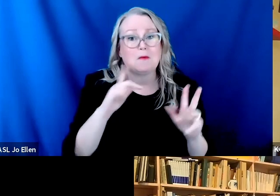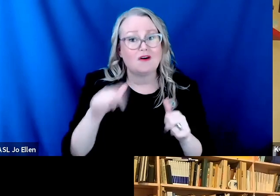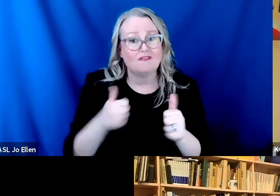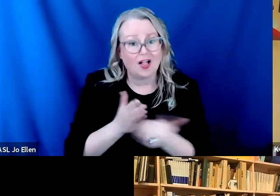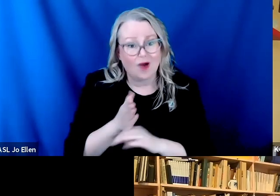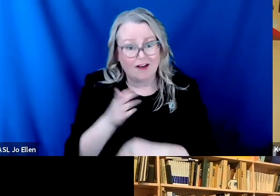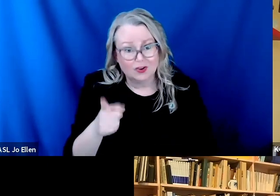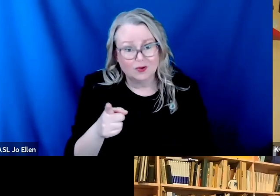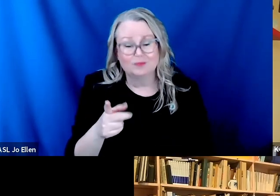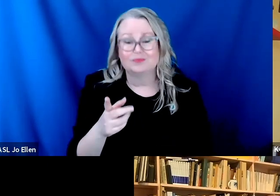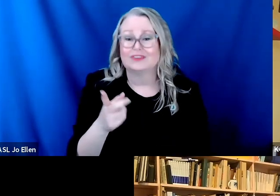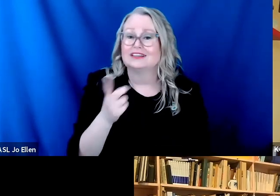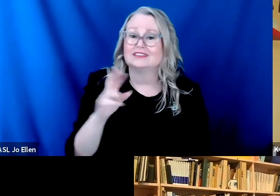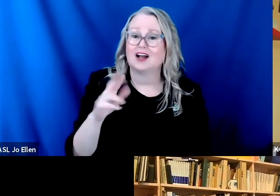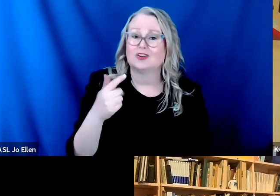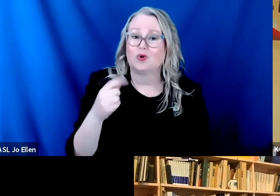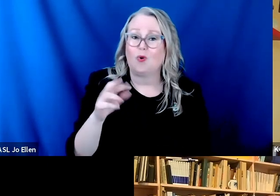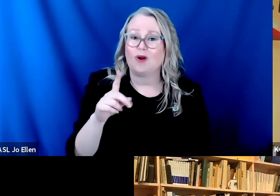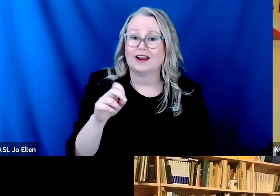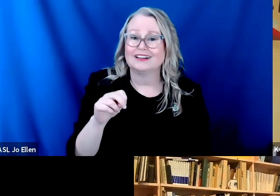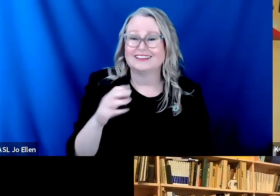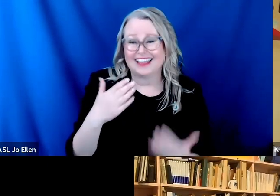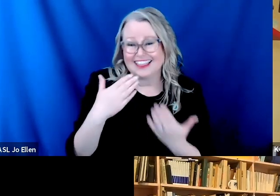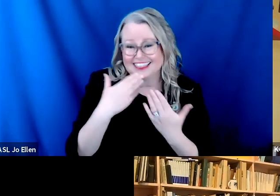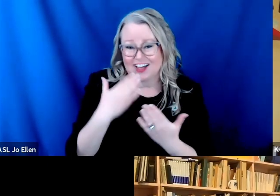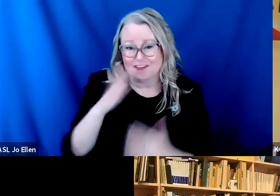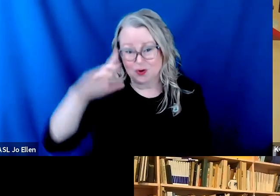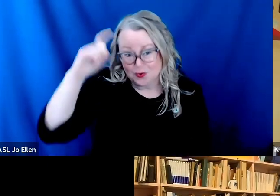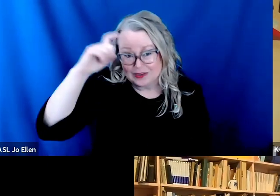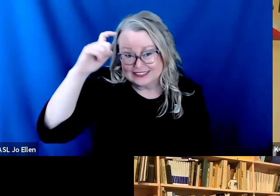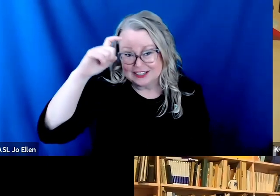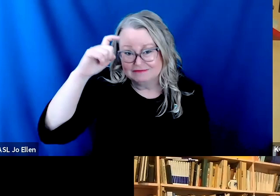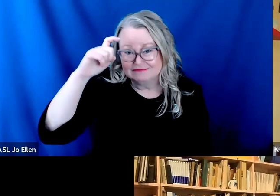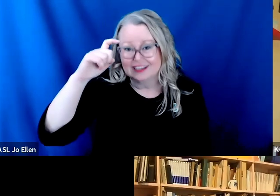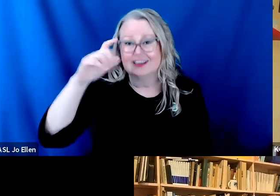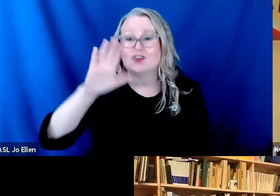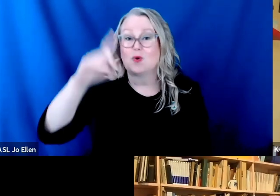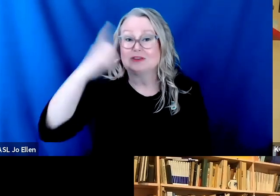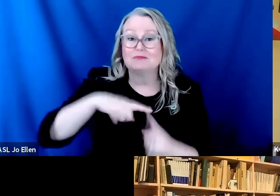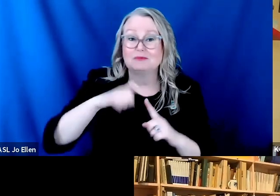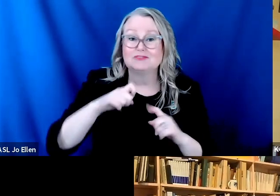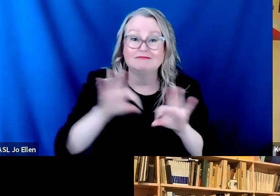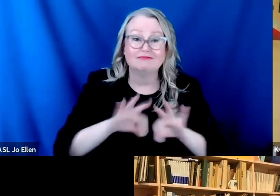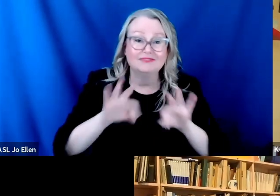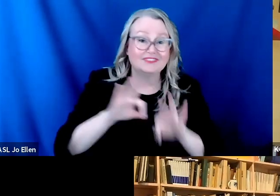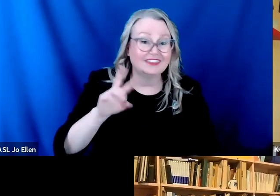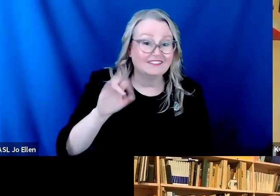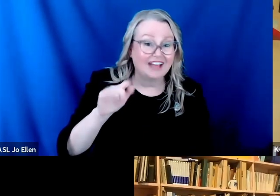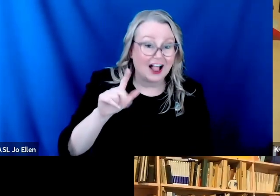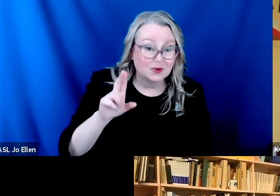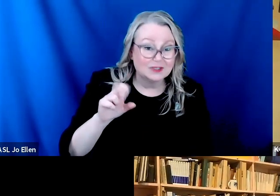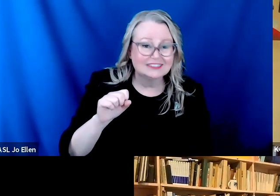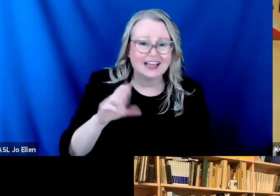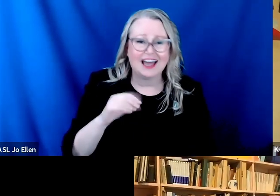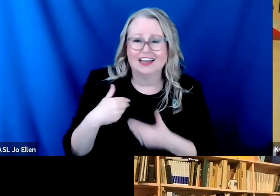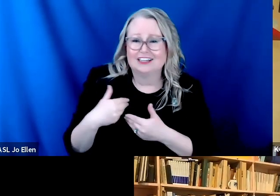I thank you for your wisdom, rooted in your values as well as your generosity. You are one heck of